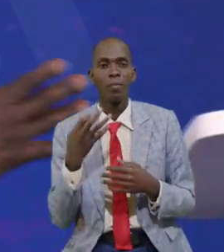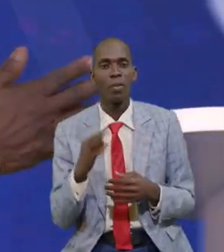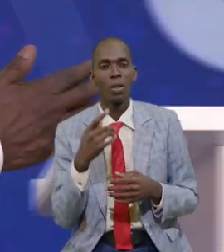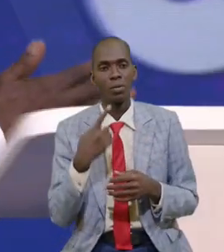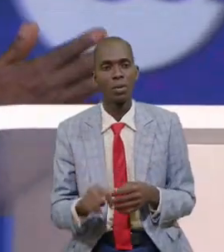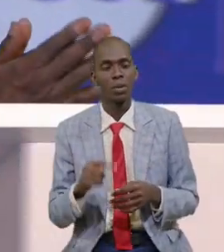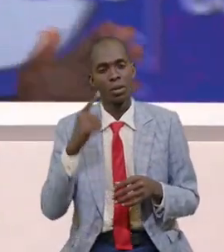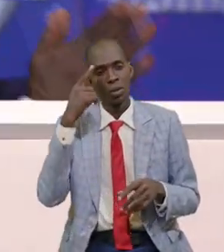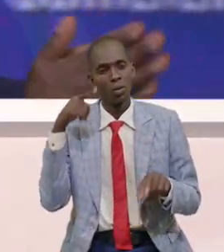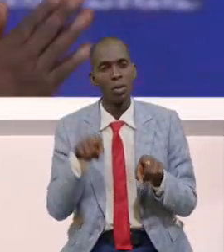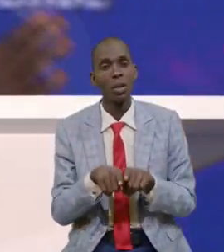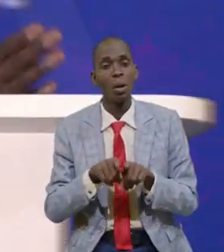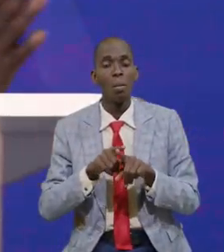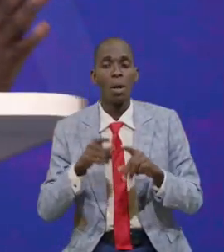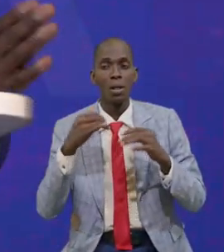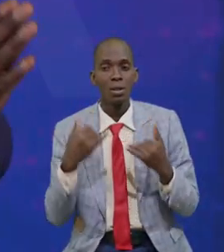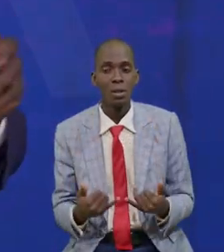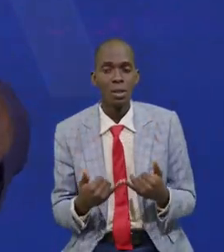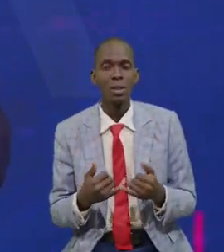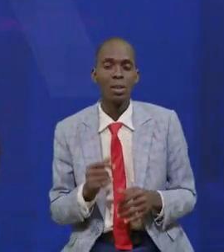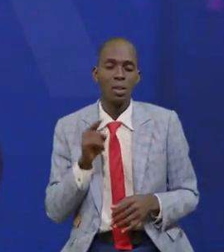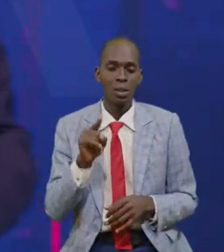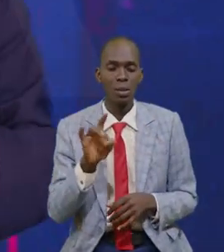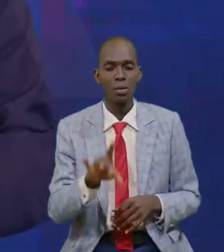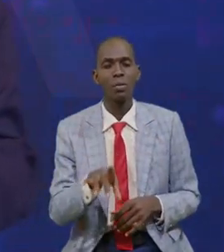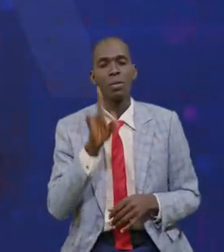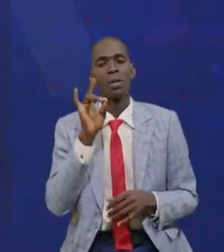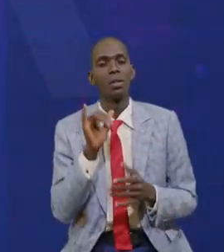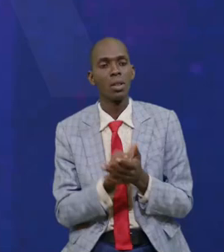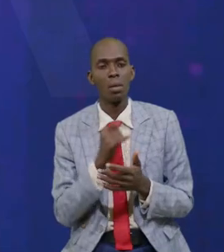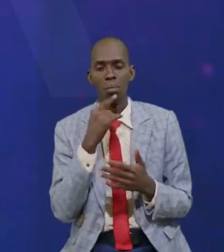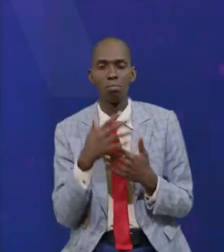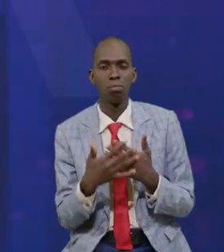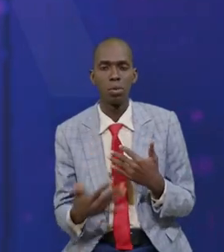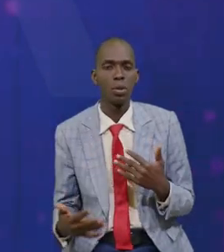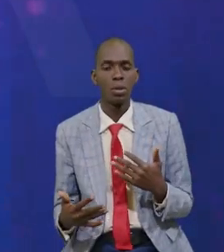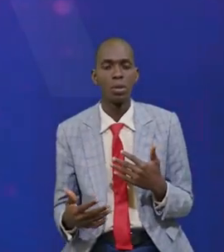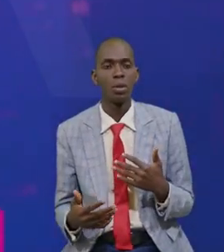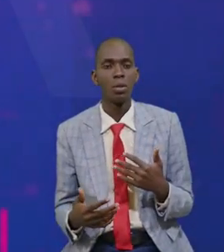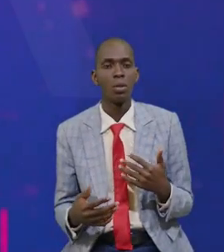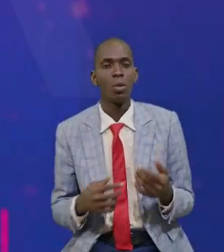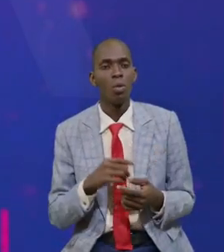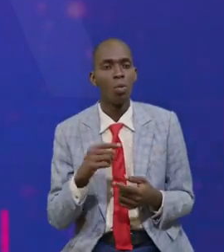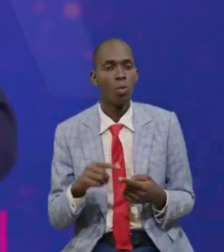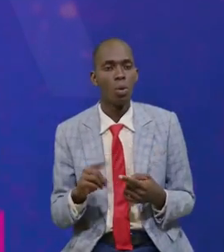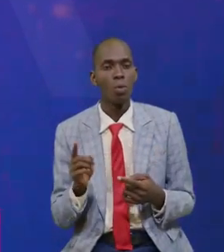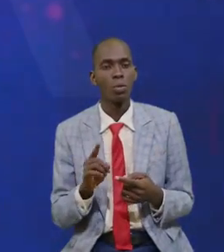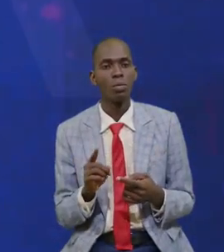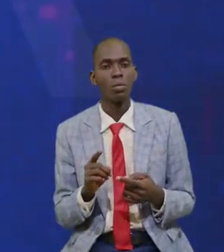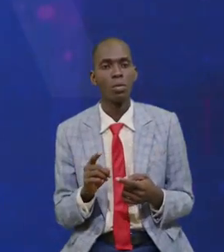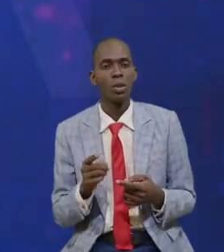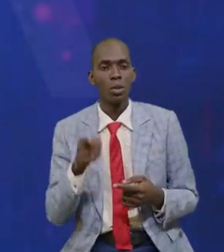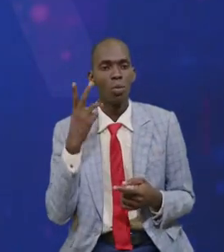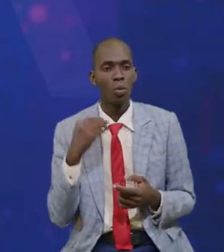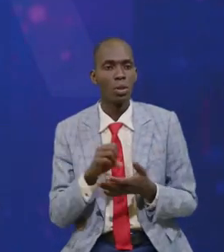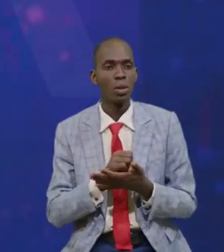But now he counts that blood. Look at that. Look at that. It says wherewith it was sanctified